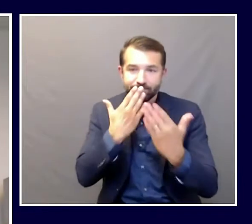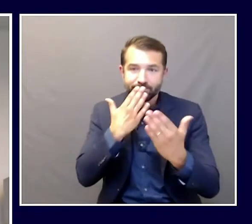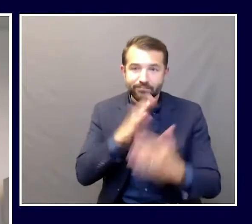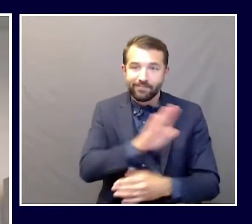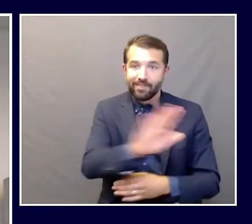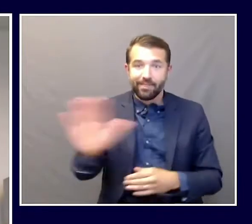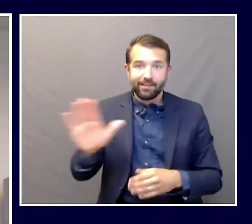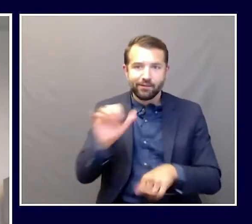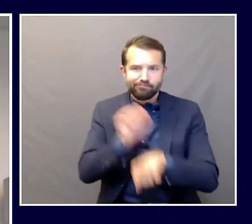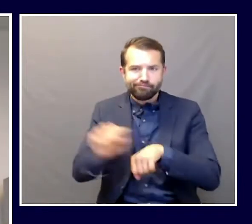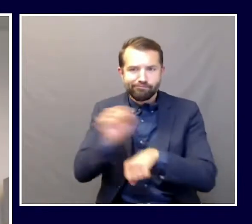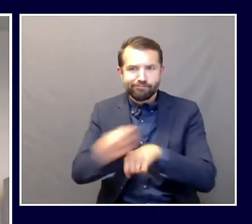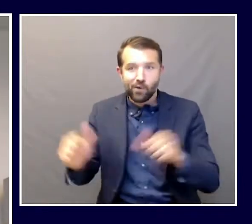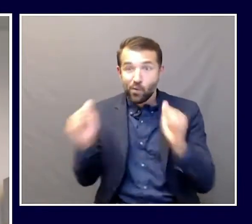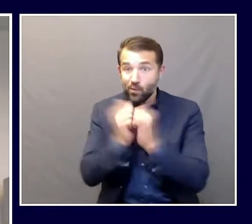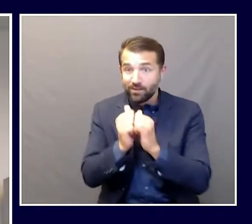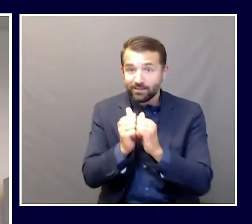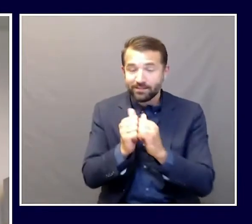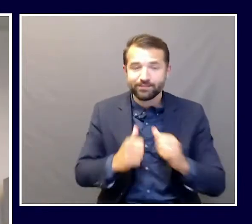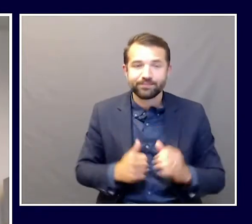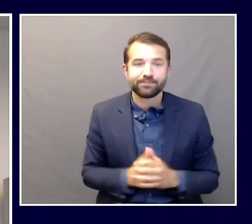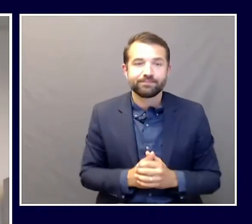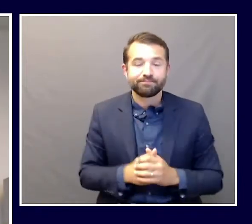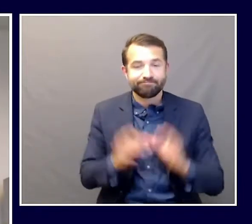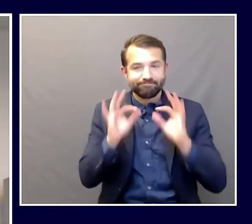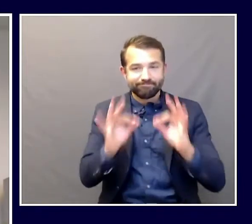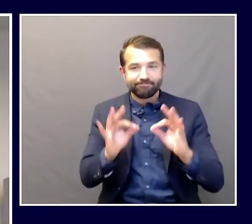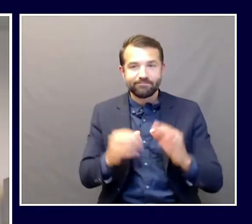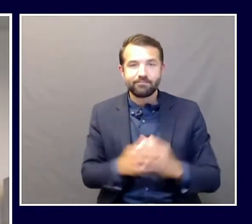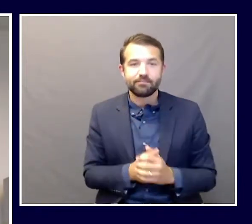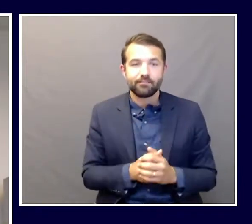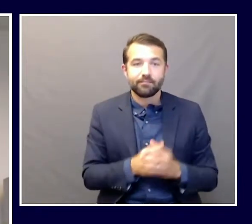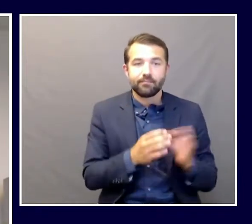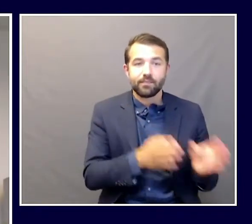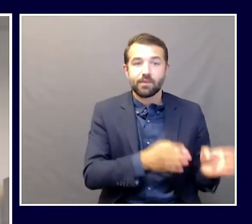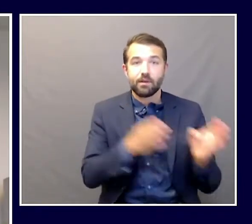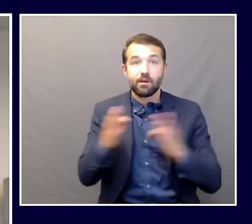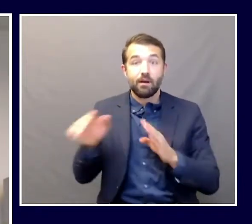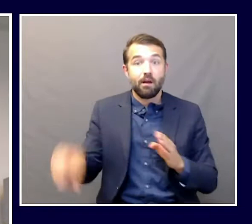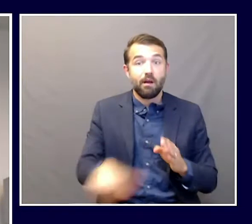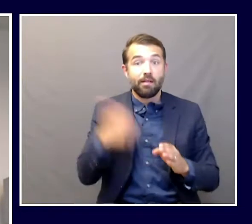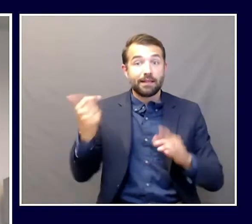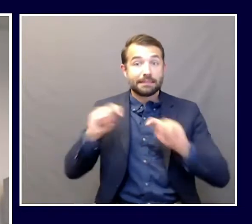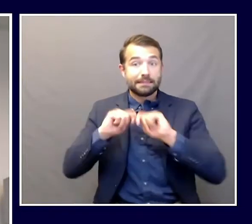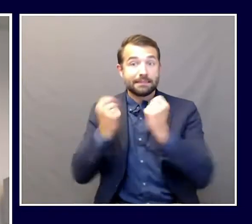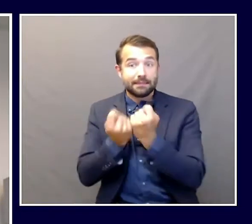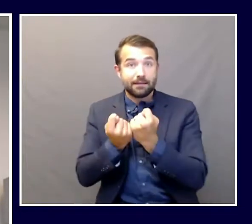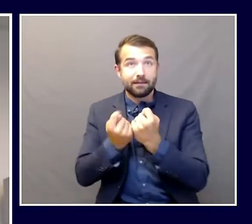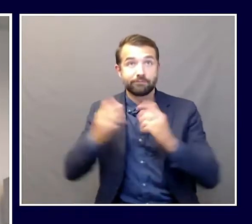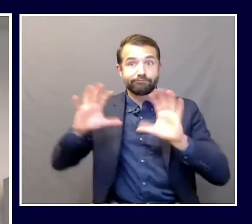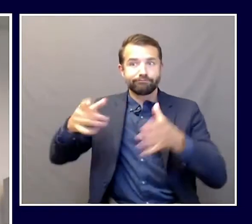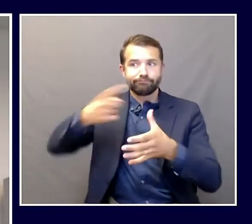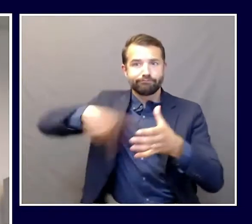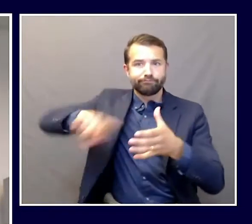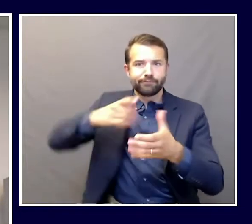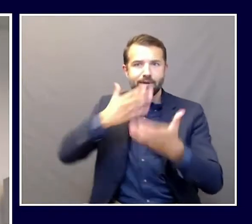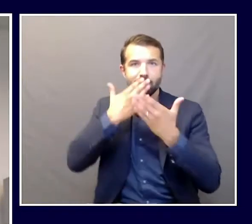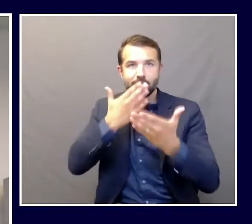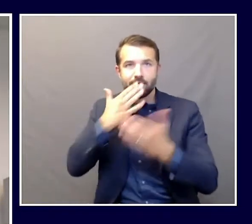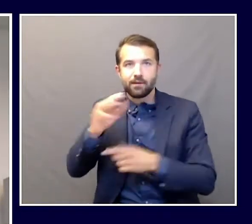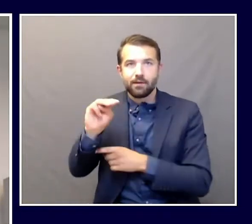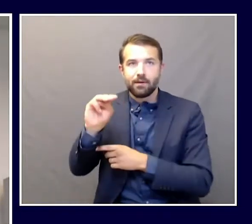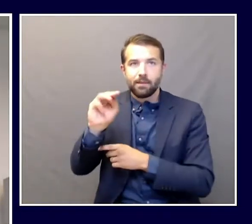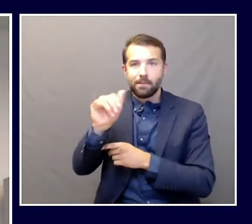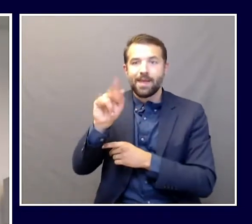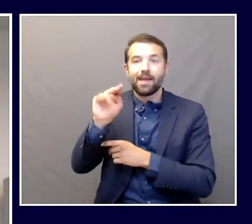The other team I'd like to take a minute to thank is the entire group at Maine Public. They've worked with us since March of 2020